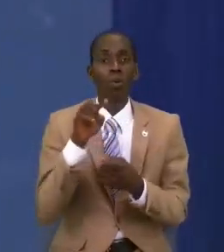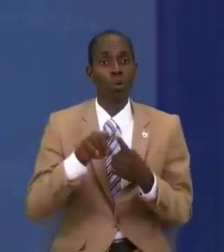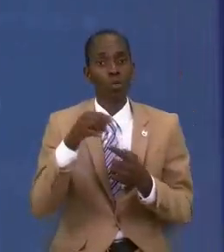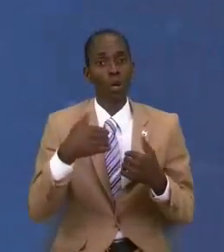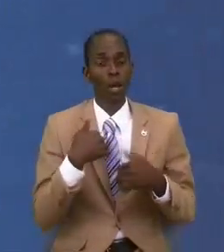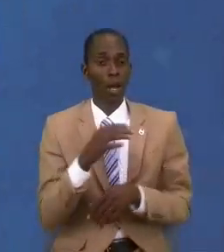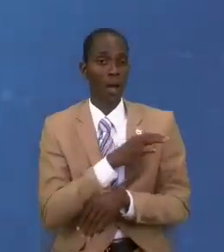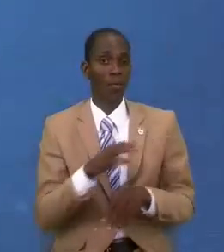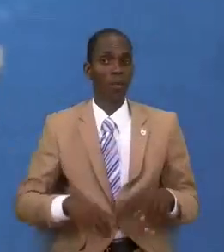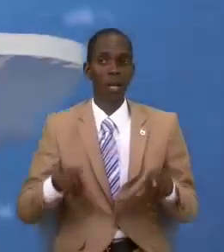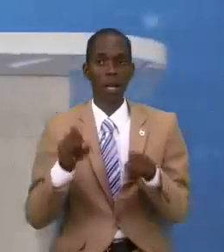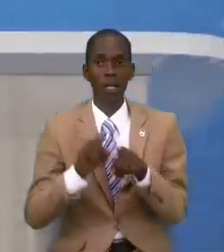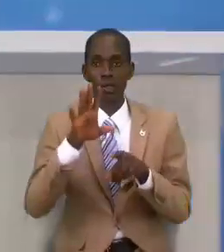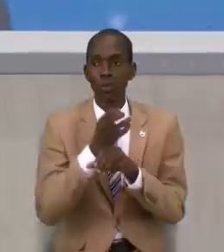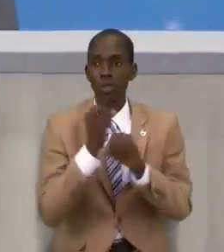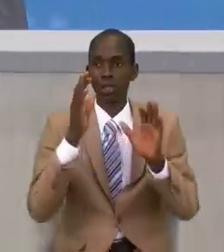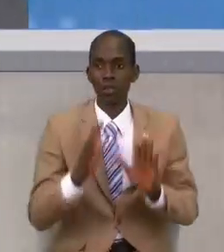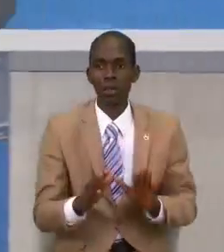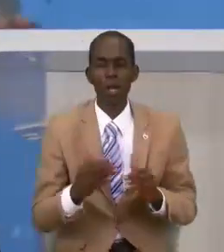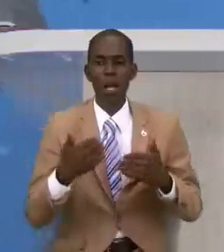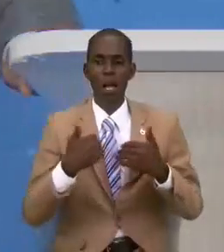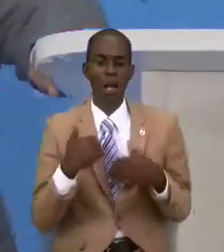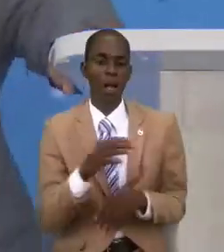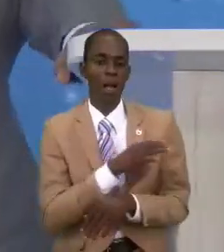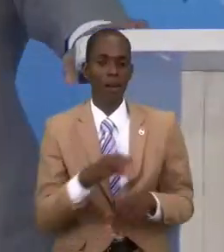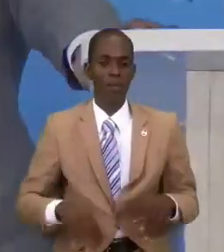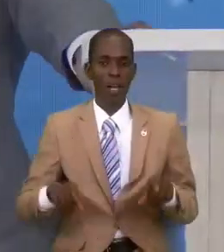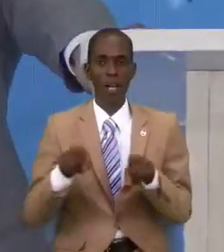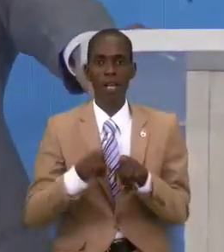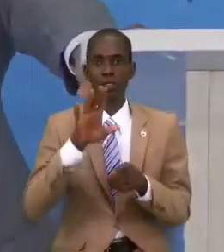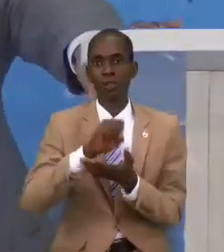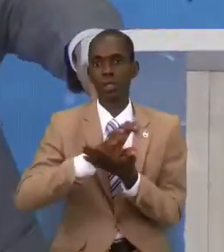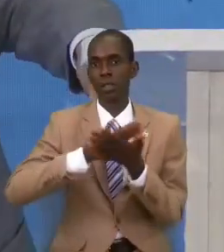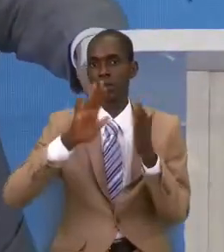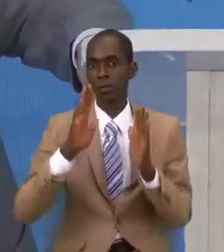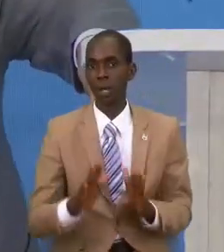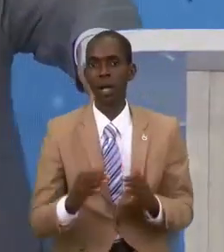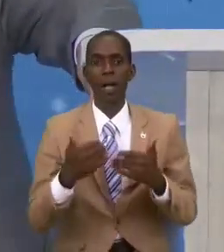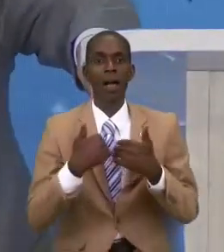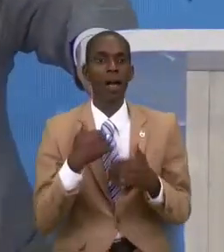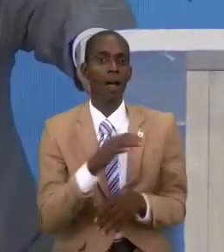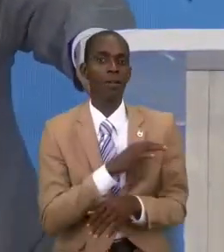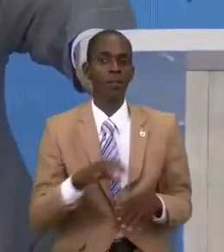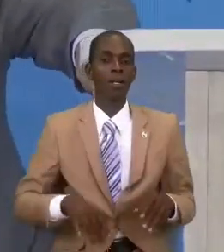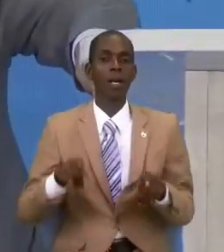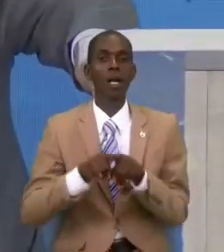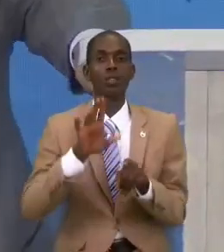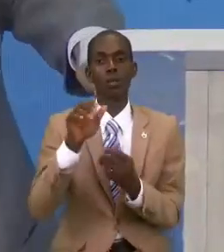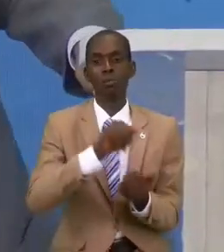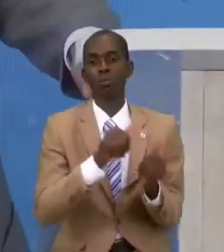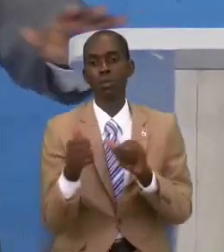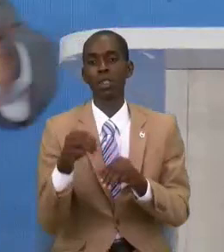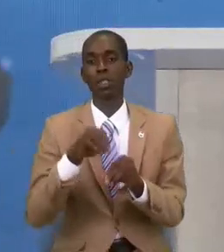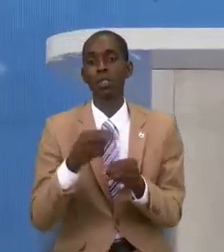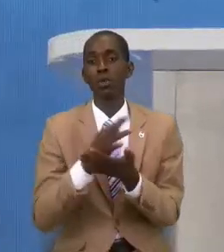you have Christ as the baptizer in the Holy Ghost, and you have Christ as the King of your life, the Lord of